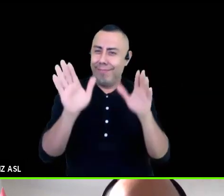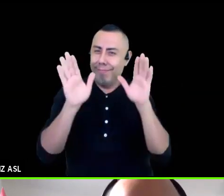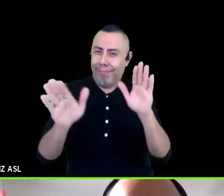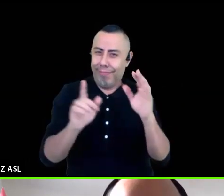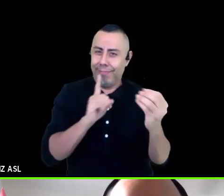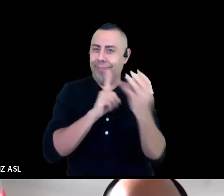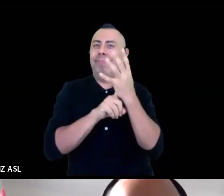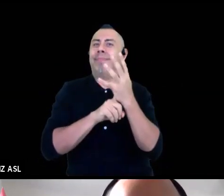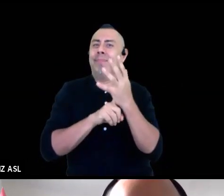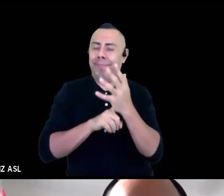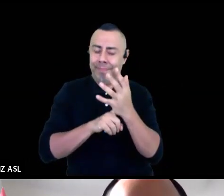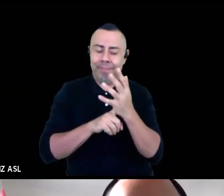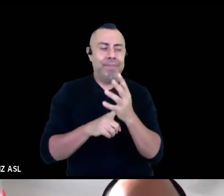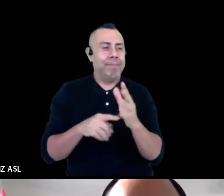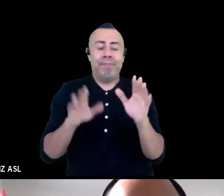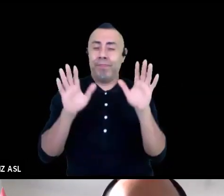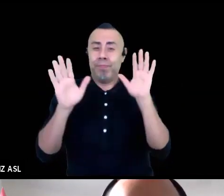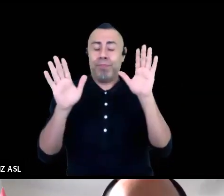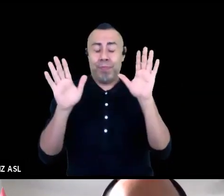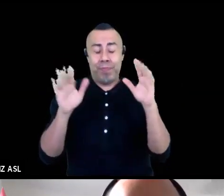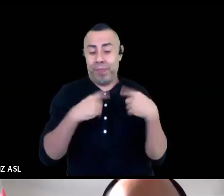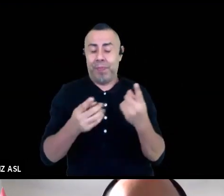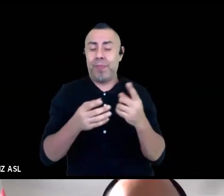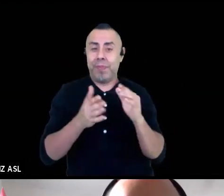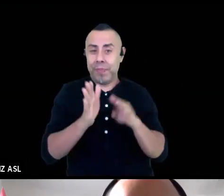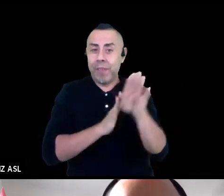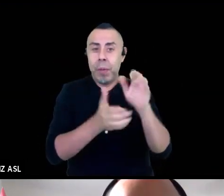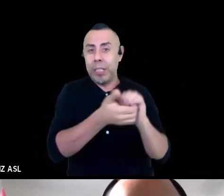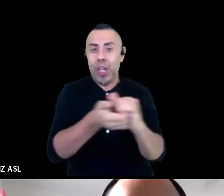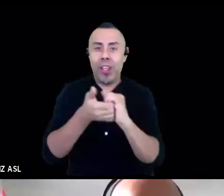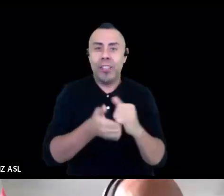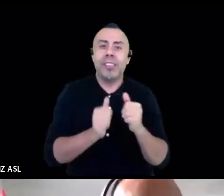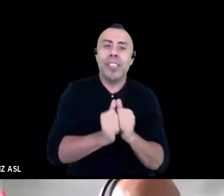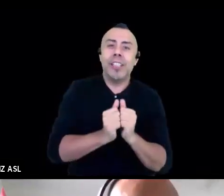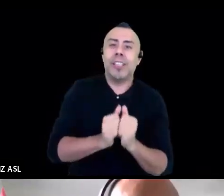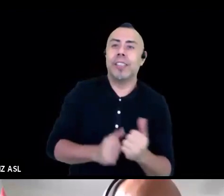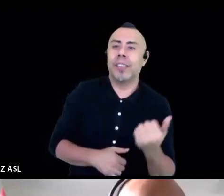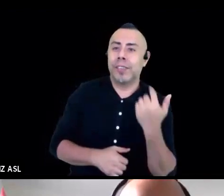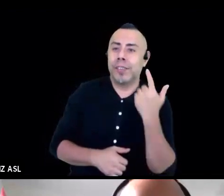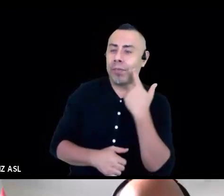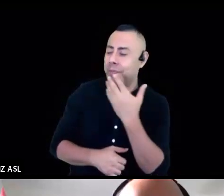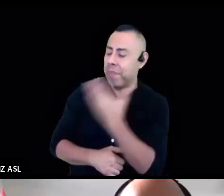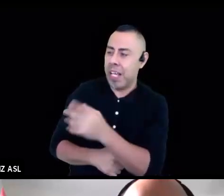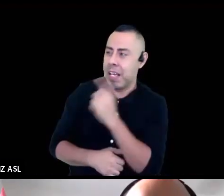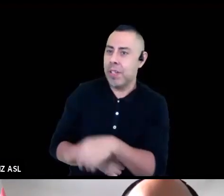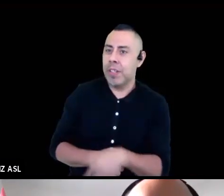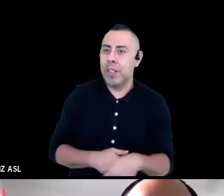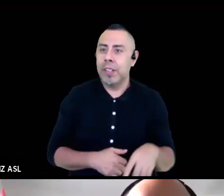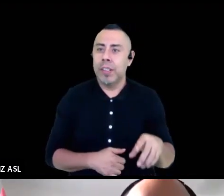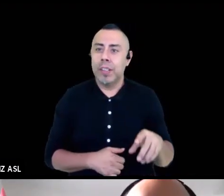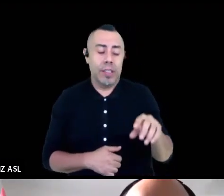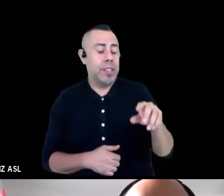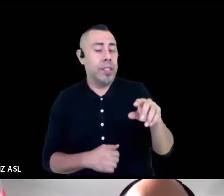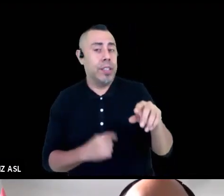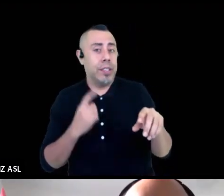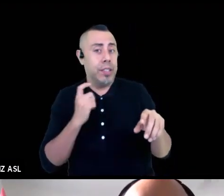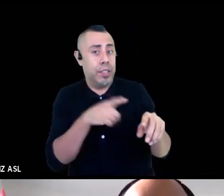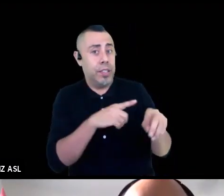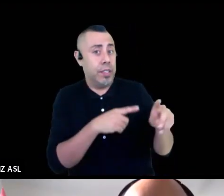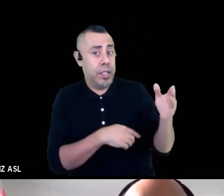together. Absolutely. Dan, did you have any thoughts about the process or questions for Jeremy? Well, when I read the script, I